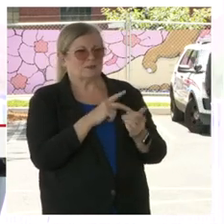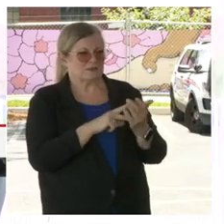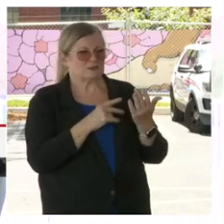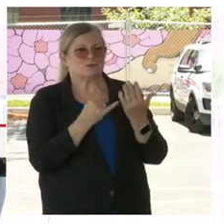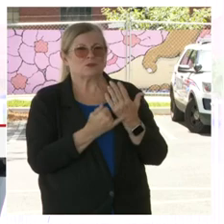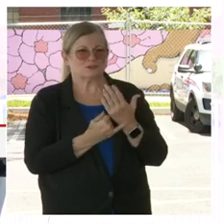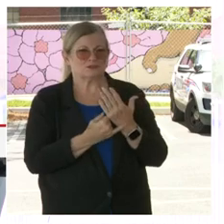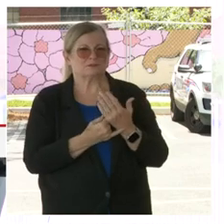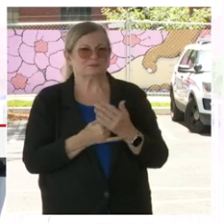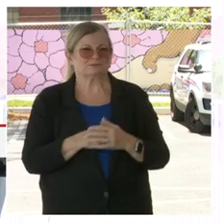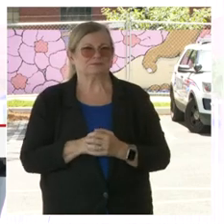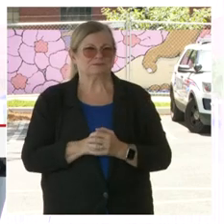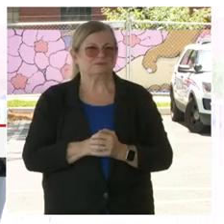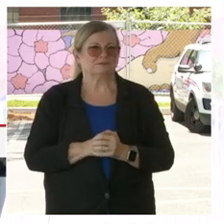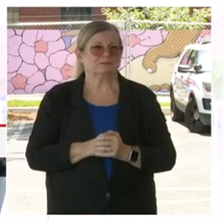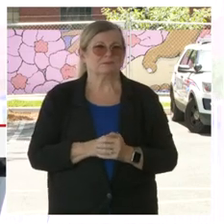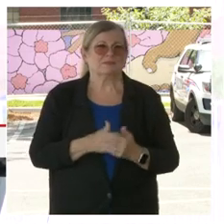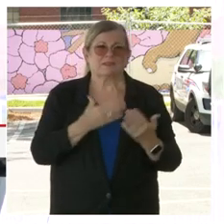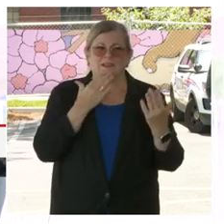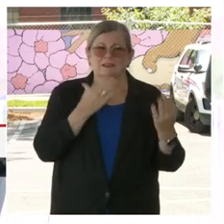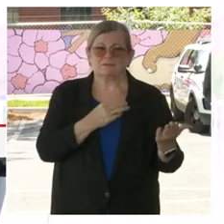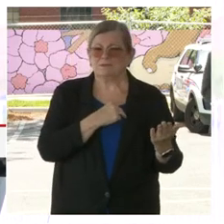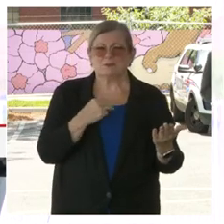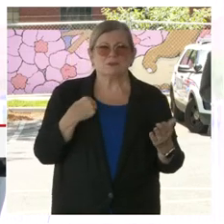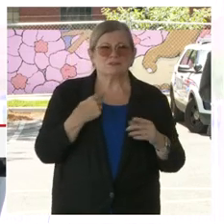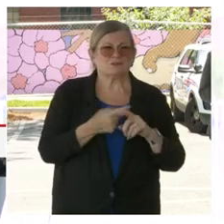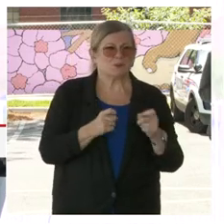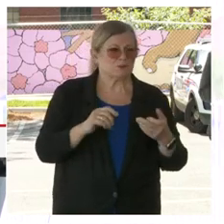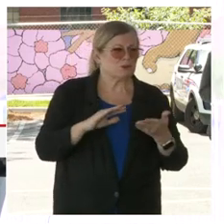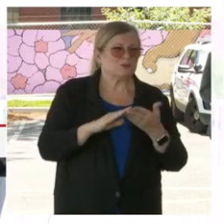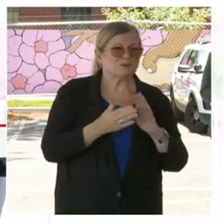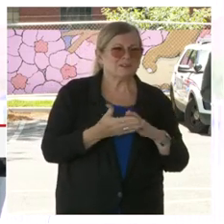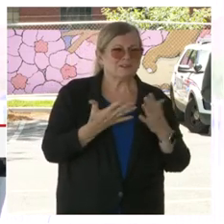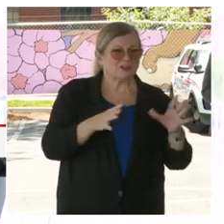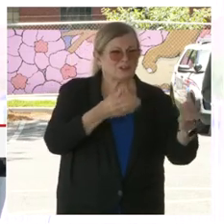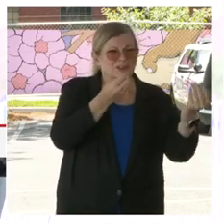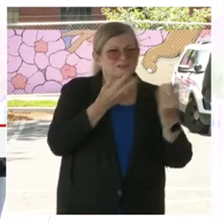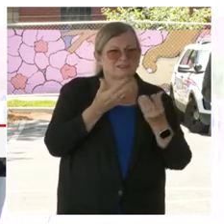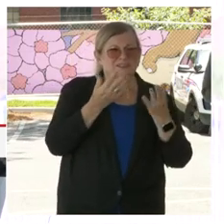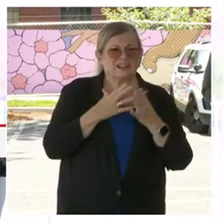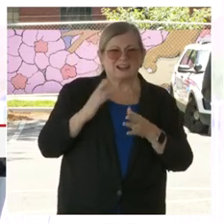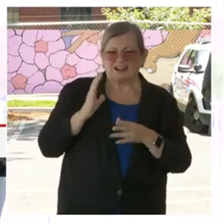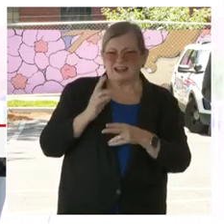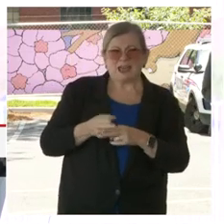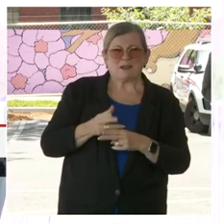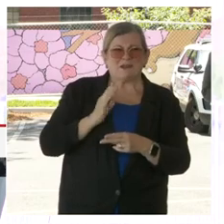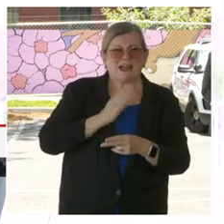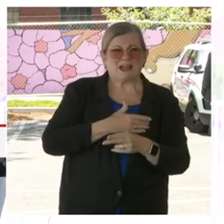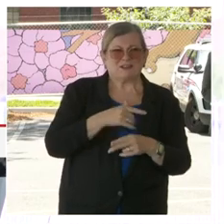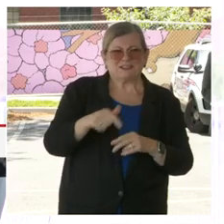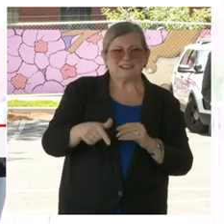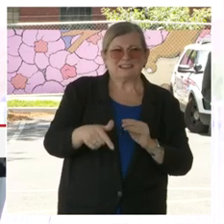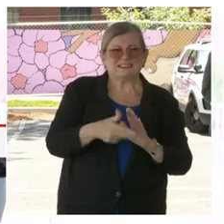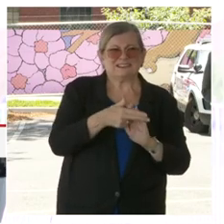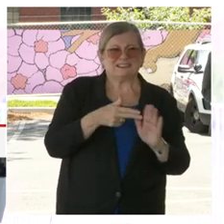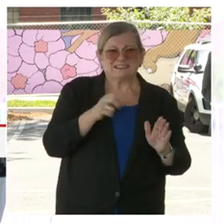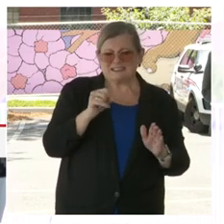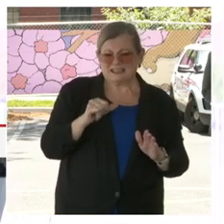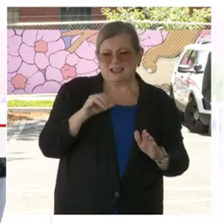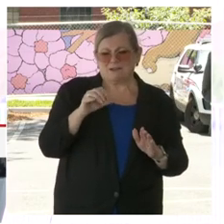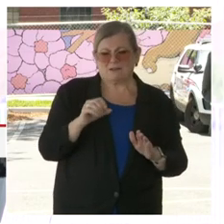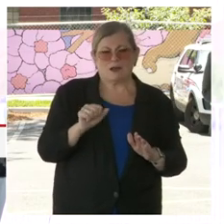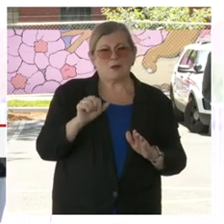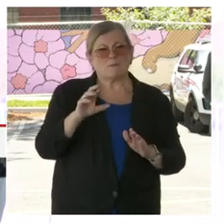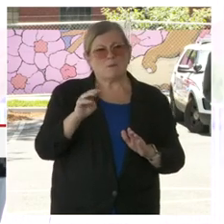We also want to thank the members of the community who informed us in the process of naming our work, Sycamore and Oak: Brenda Richardson, Salima Dolfo, Philip